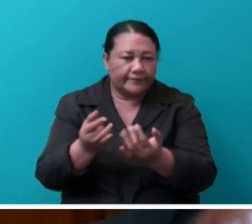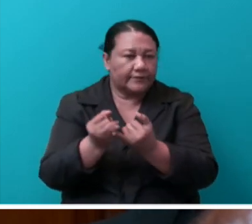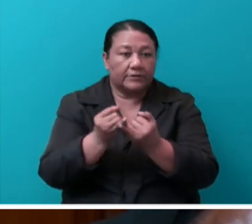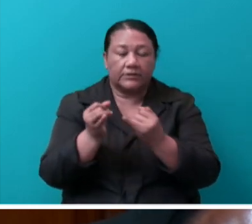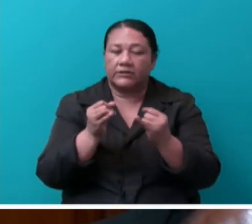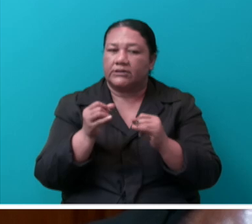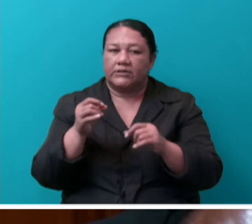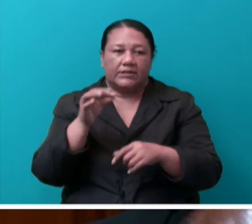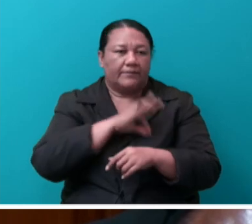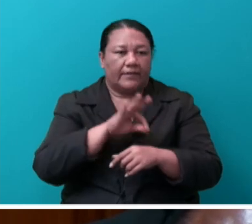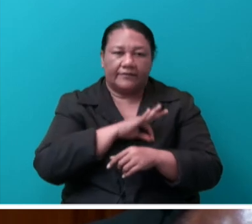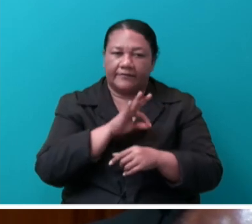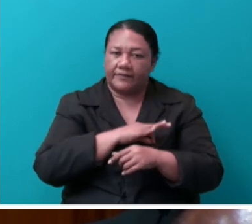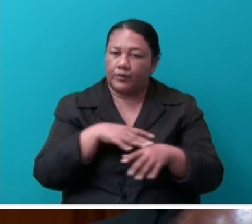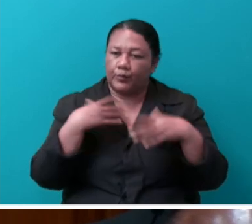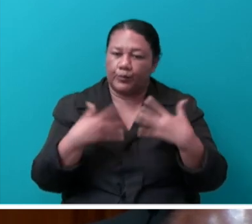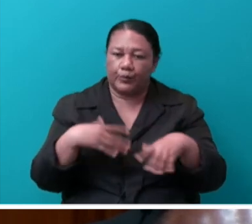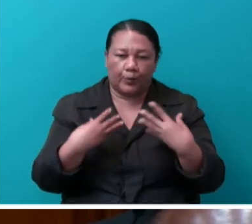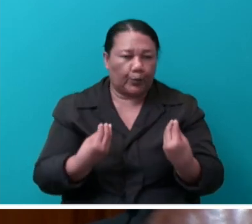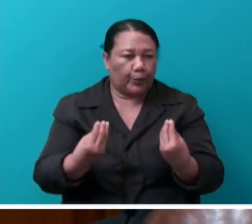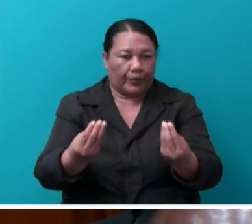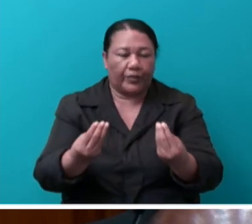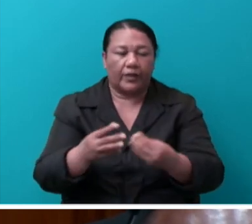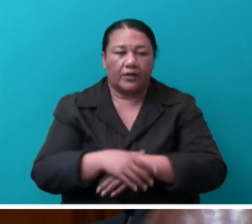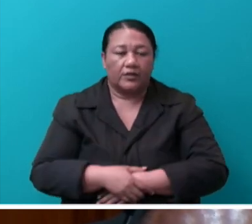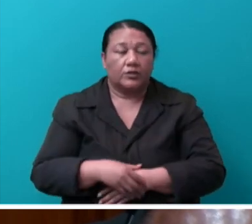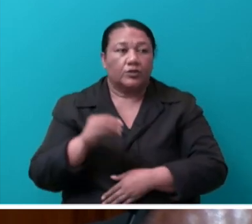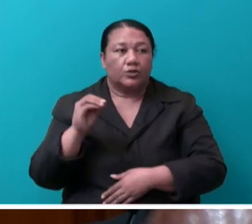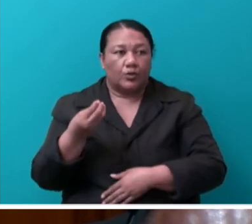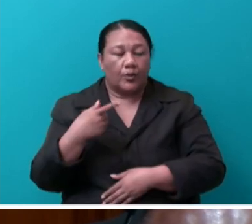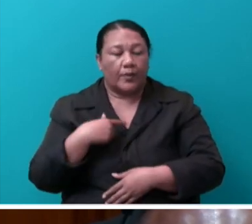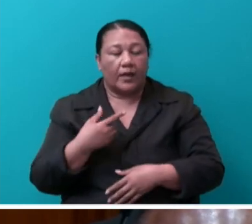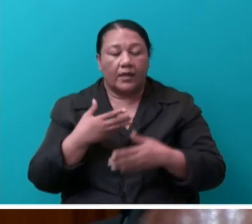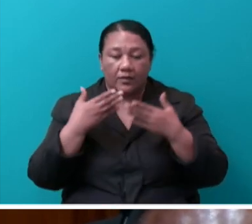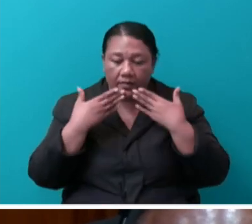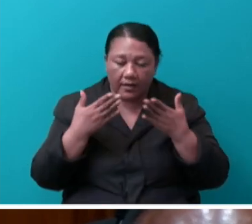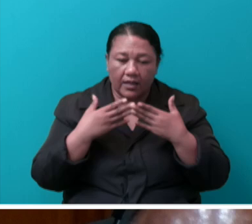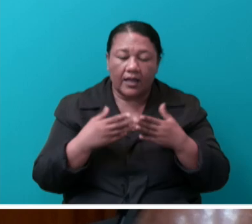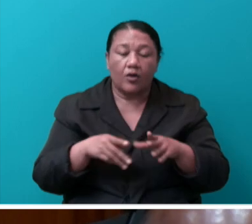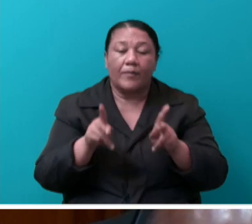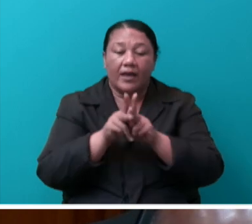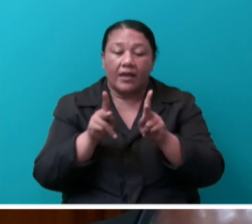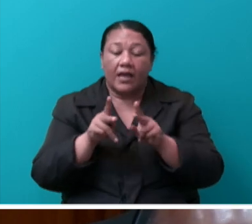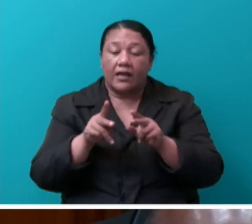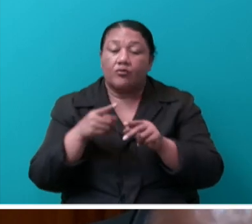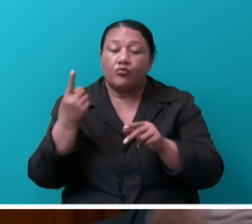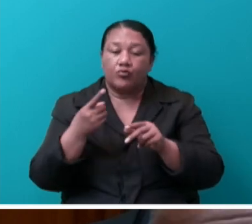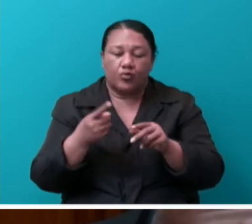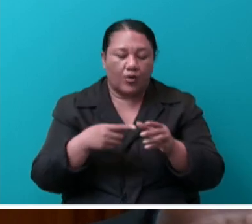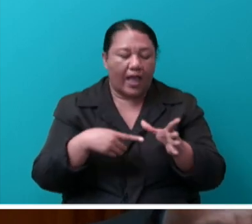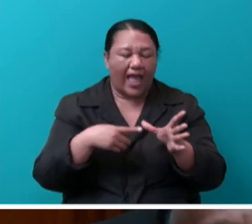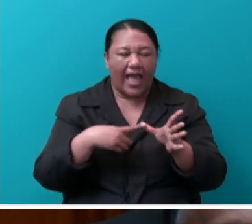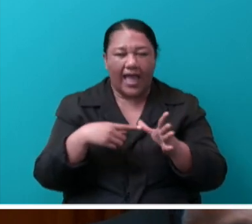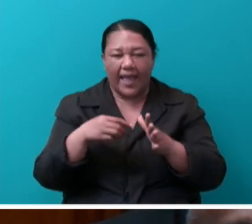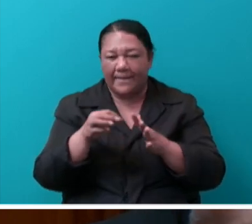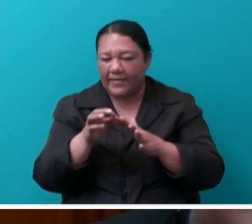beneficial. I would like to extend my gratitude to the Honorable Prime Minister for his leadership, and also to Cabinet and to